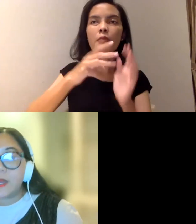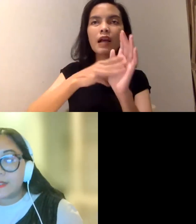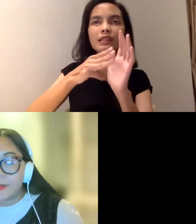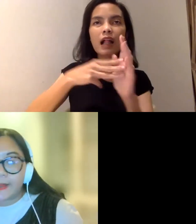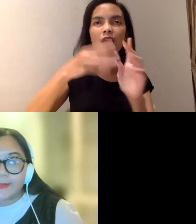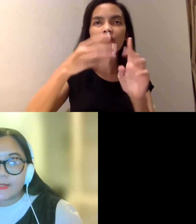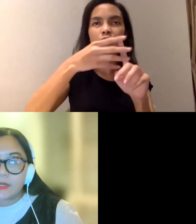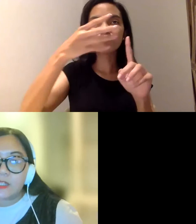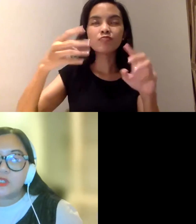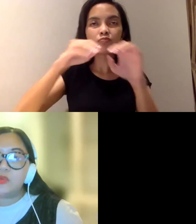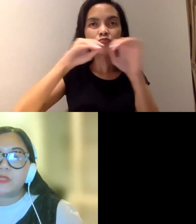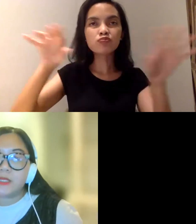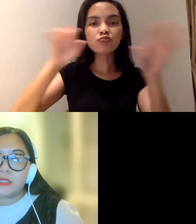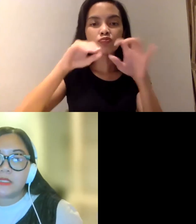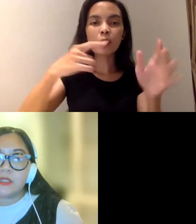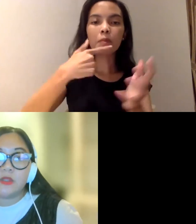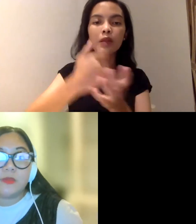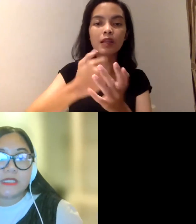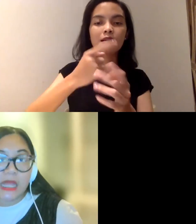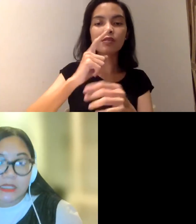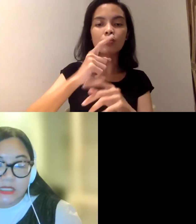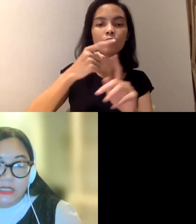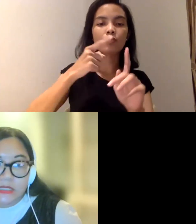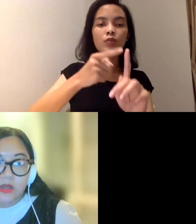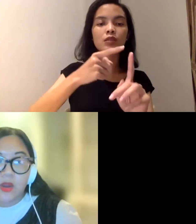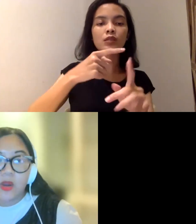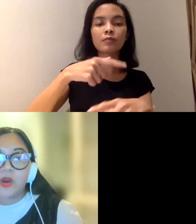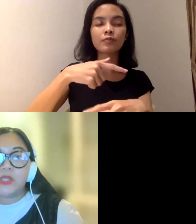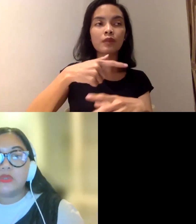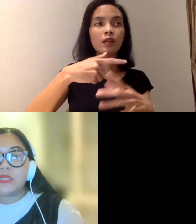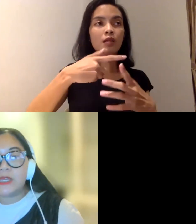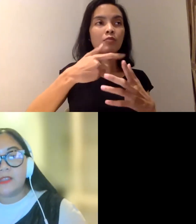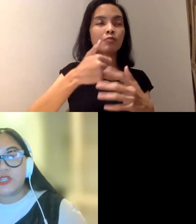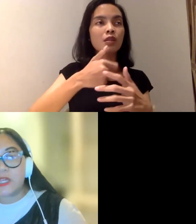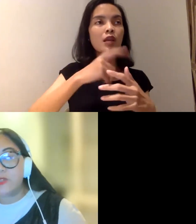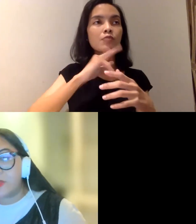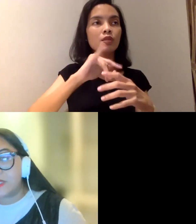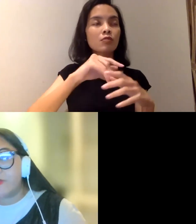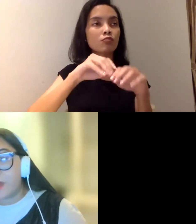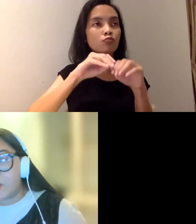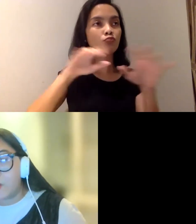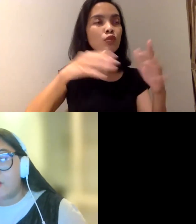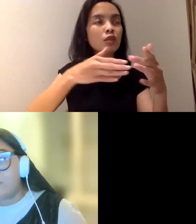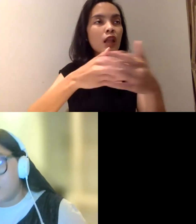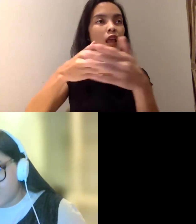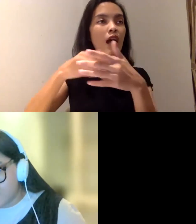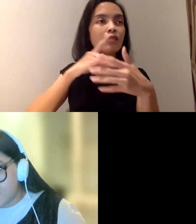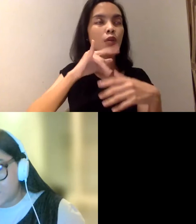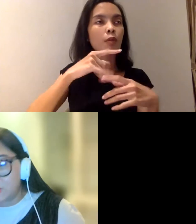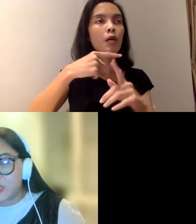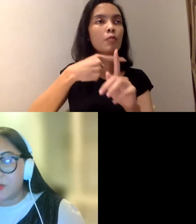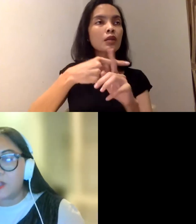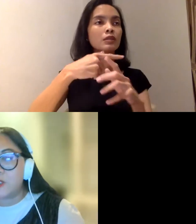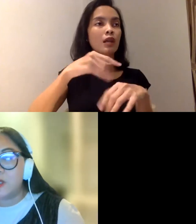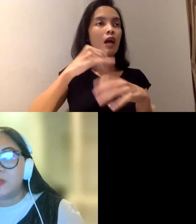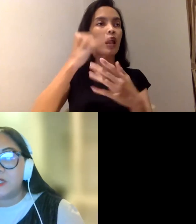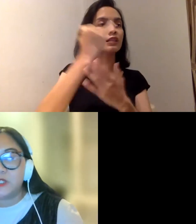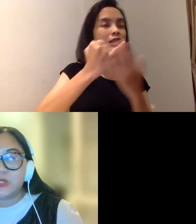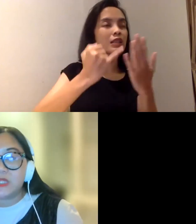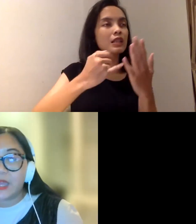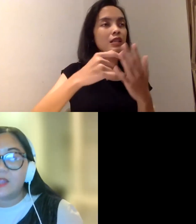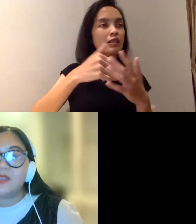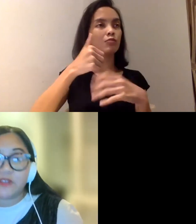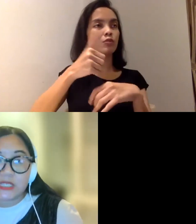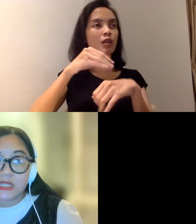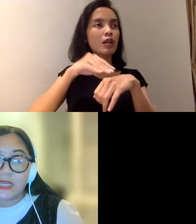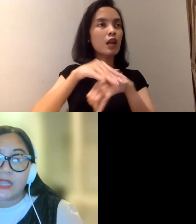to maximize cultural responses to global challenges, or using the transformative power of the arts to respond to global issues